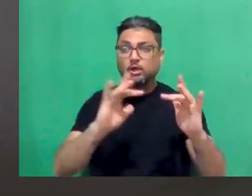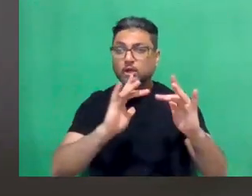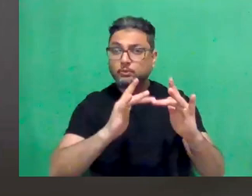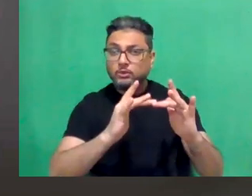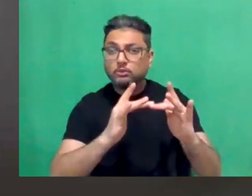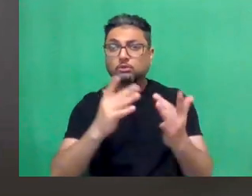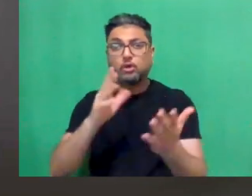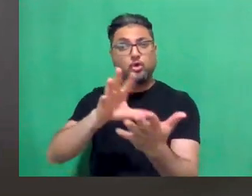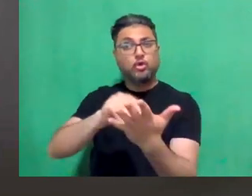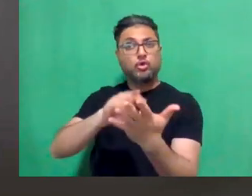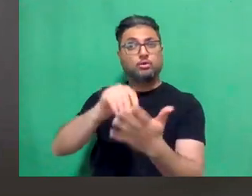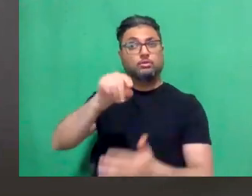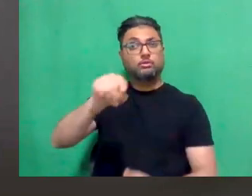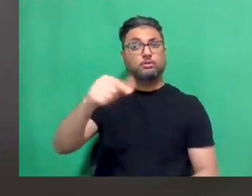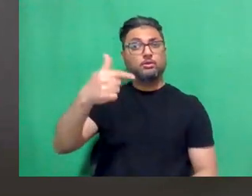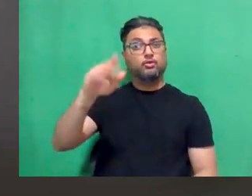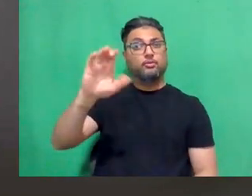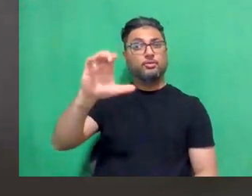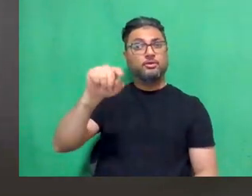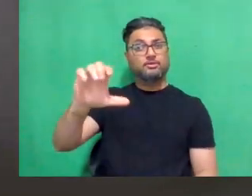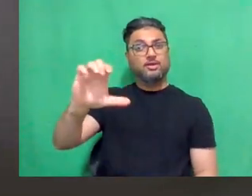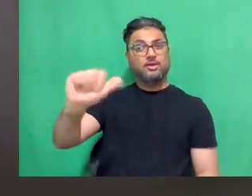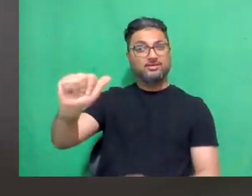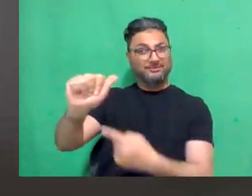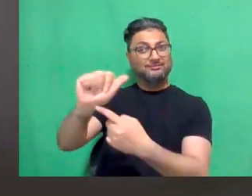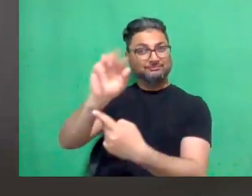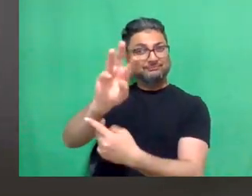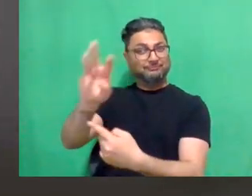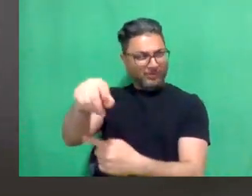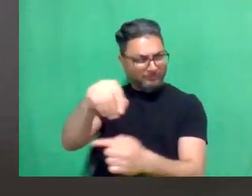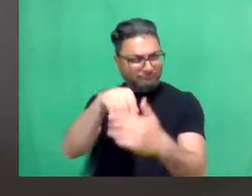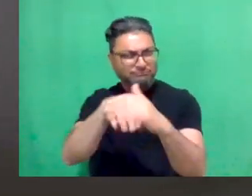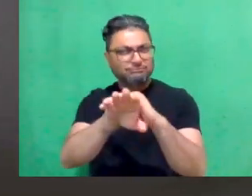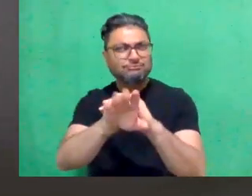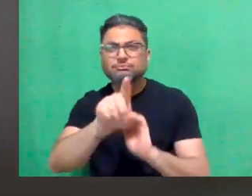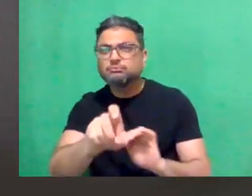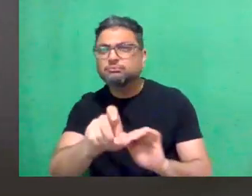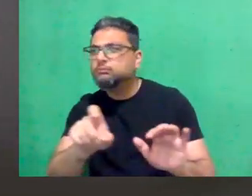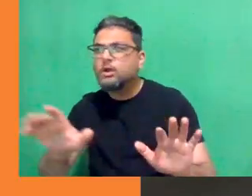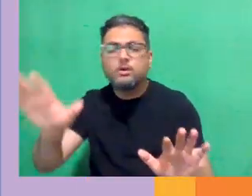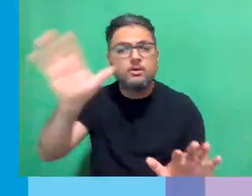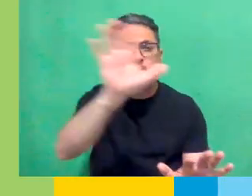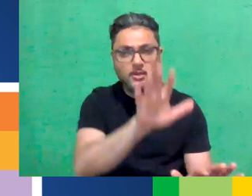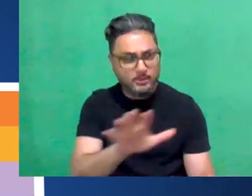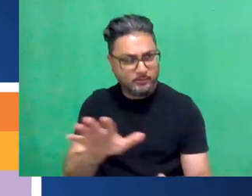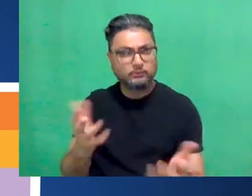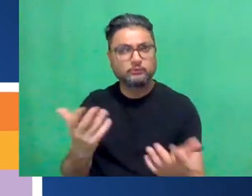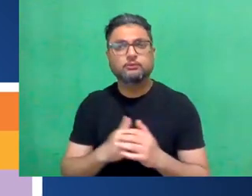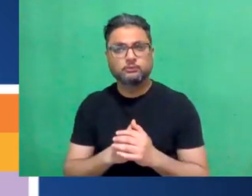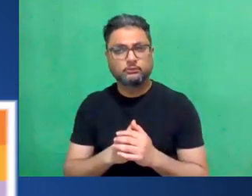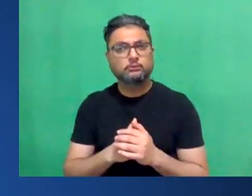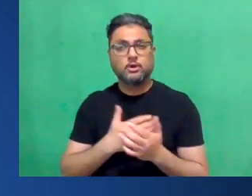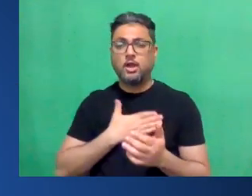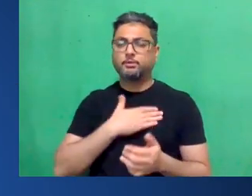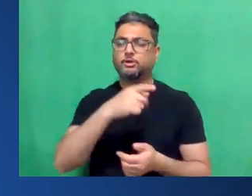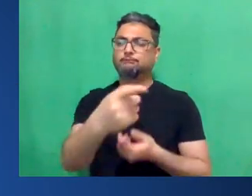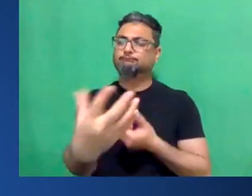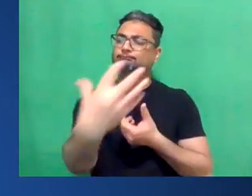onlinelearning.georgebrown.ca. Once again, I want to welcome you to George Brown College. We're so glad you're part of our community.